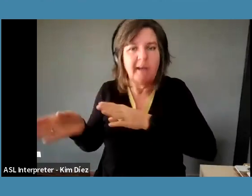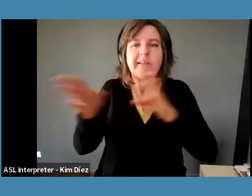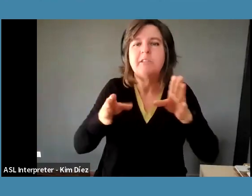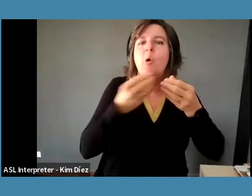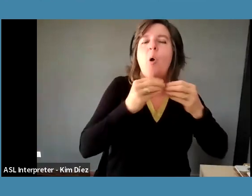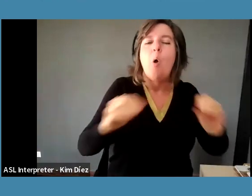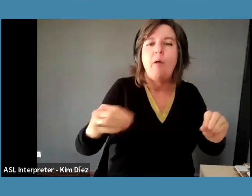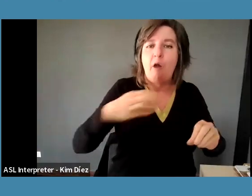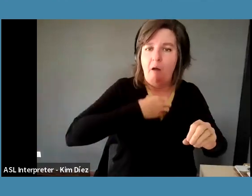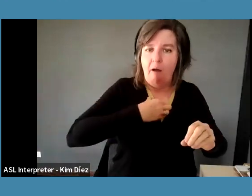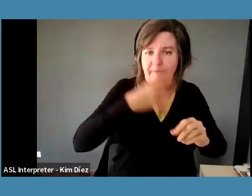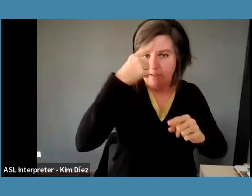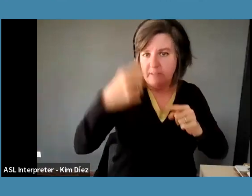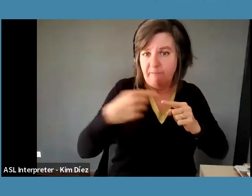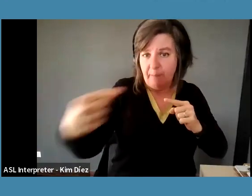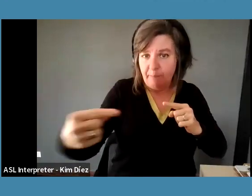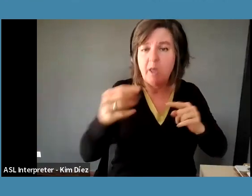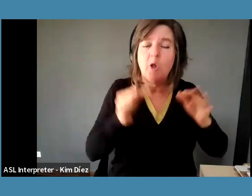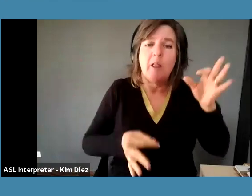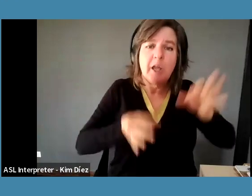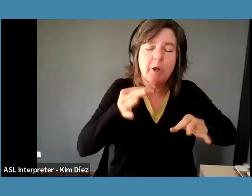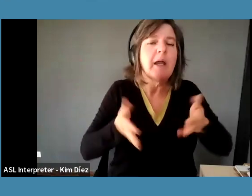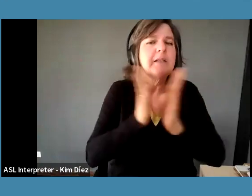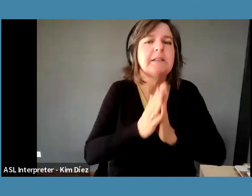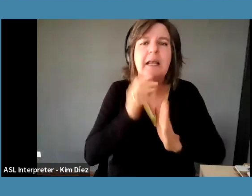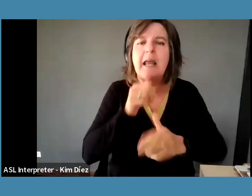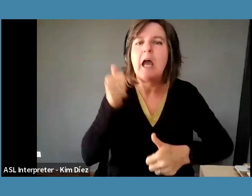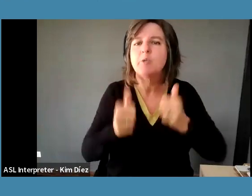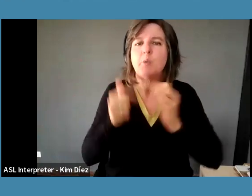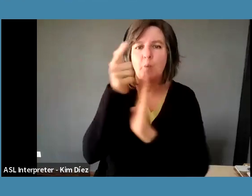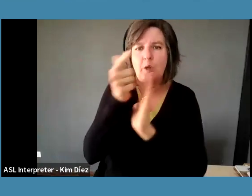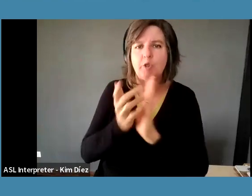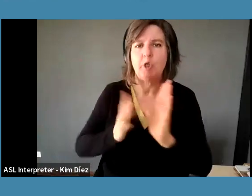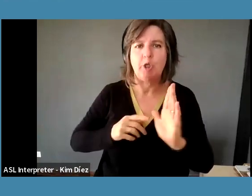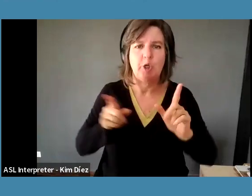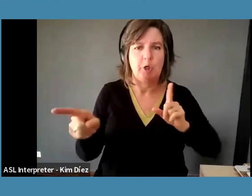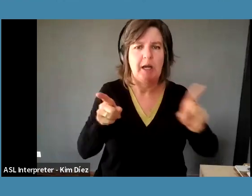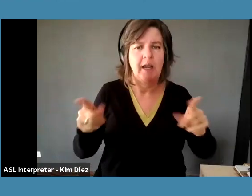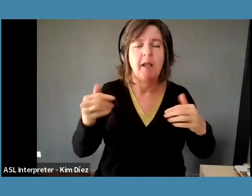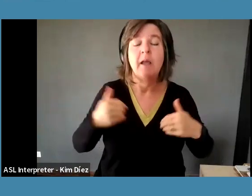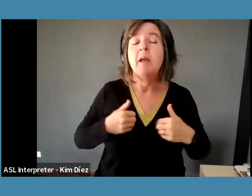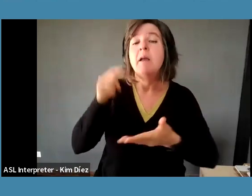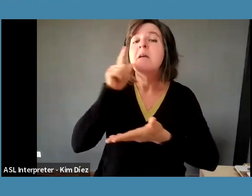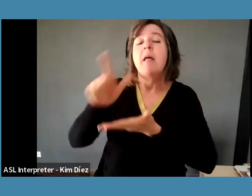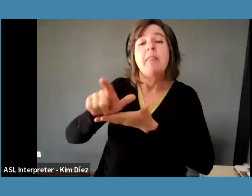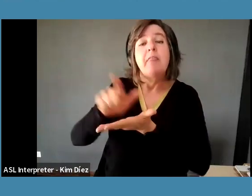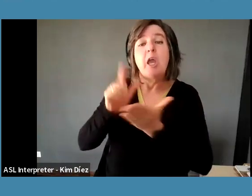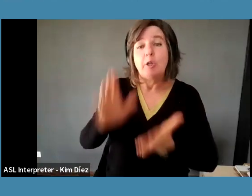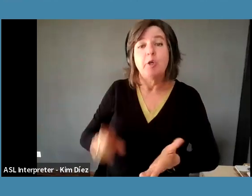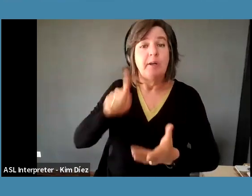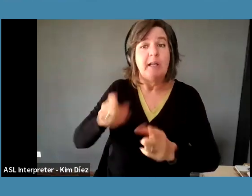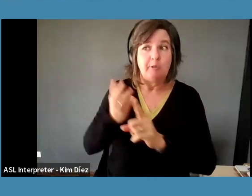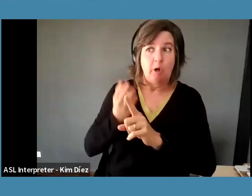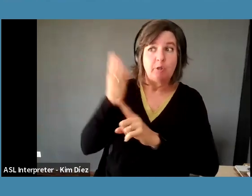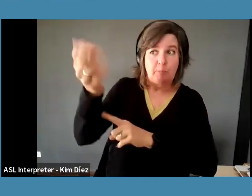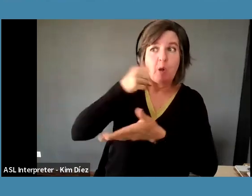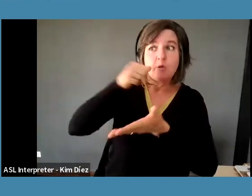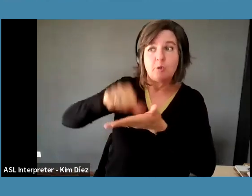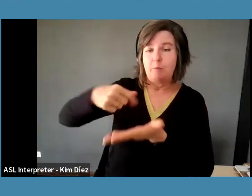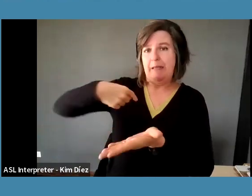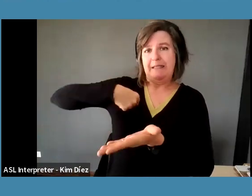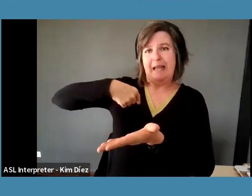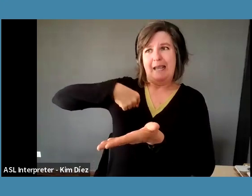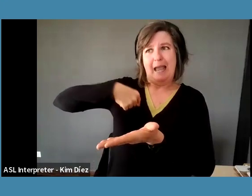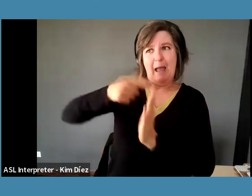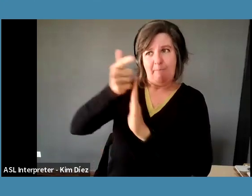them which attorney is, has the attorneys are supposed to put in a notice saying, hey, I'm the attorney on this case. So if